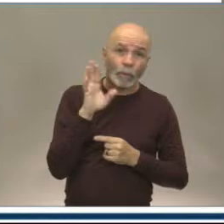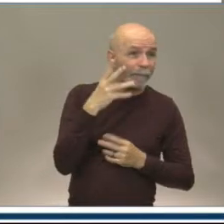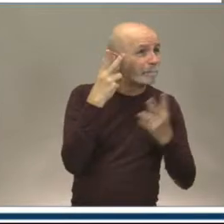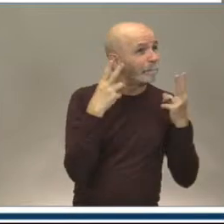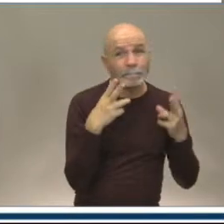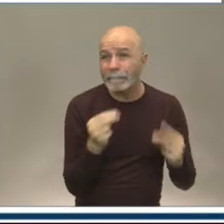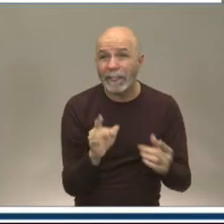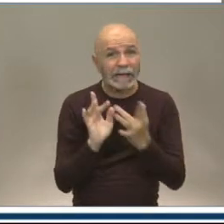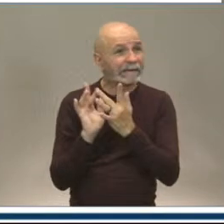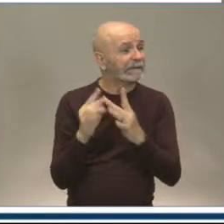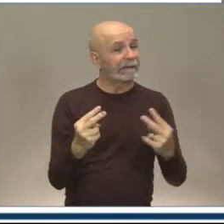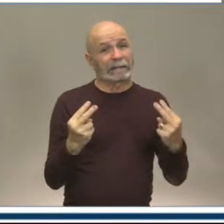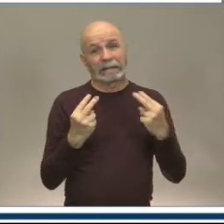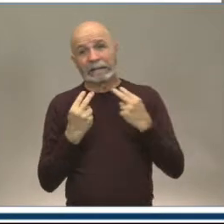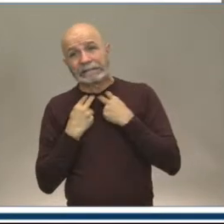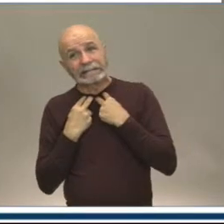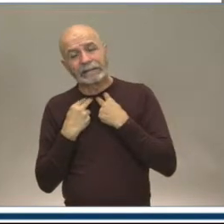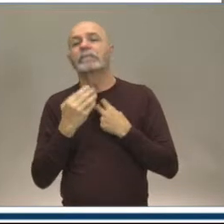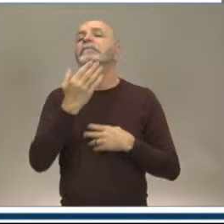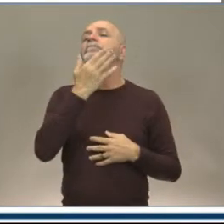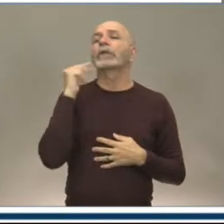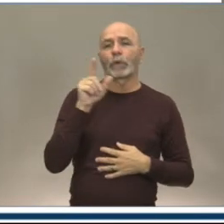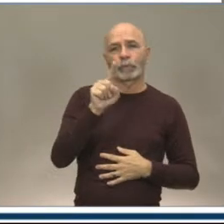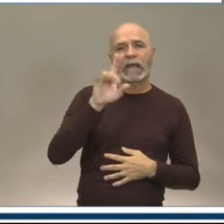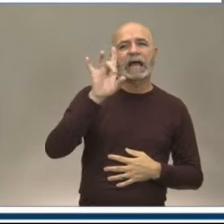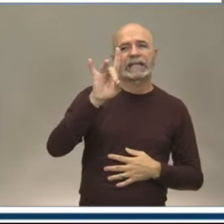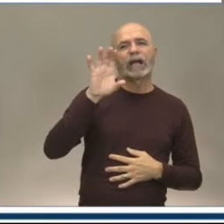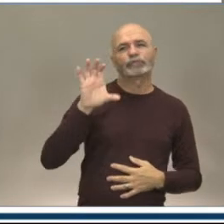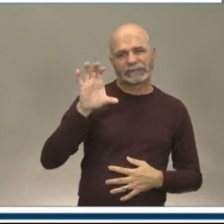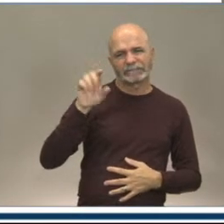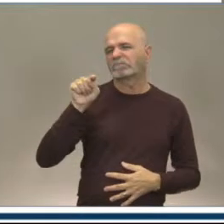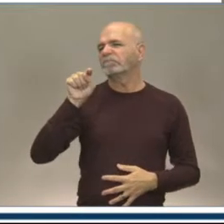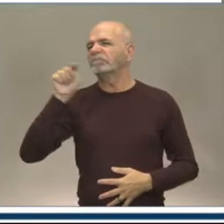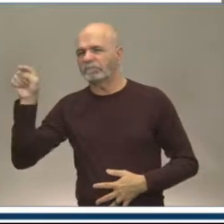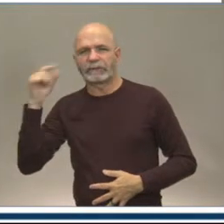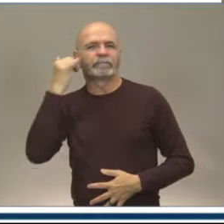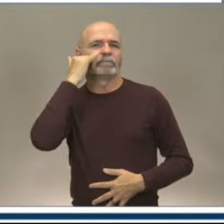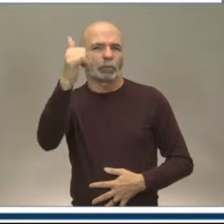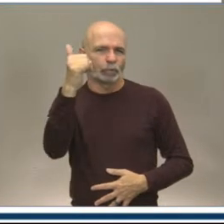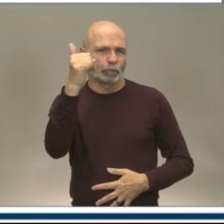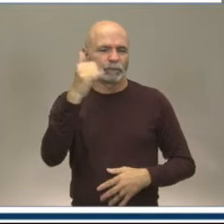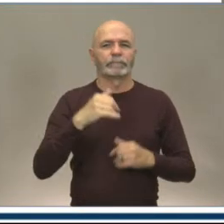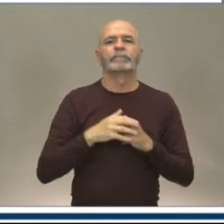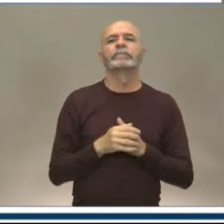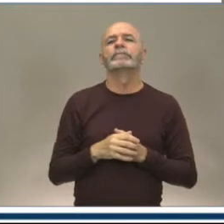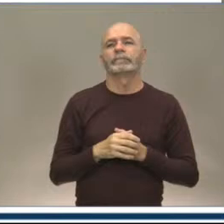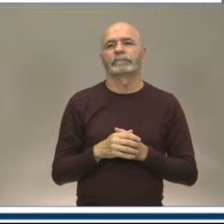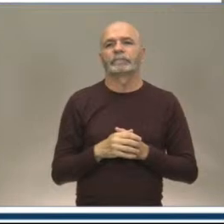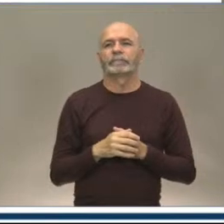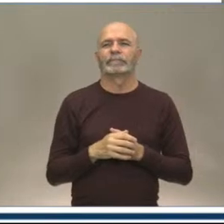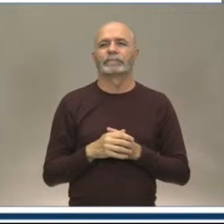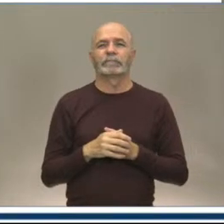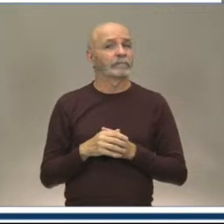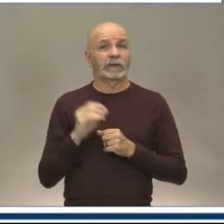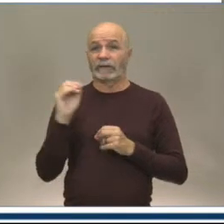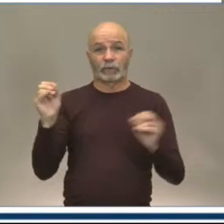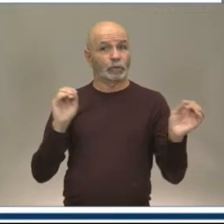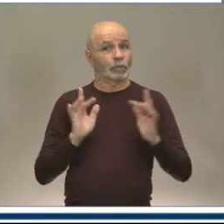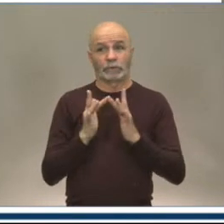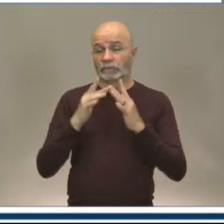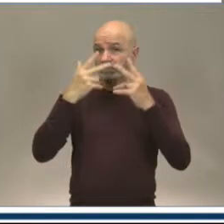to that, through our 1-800 line. If you don't have access to the internet, as I said, someone you can